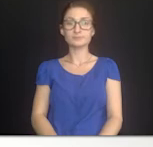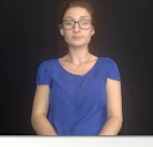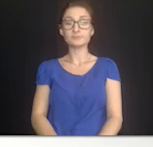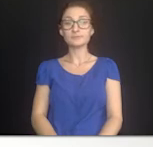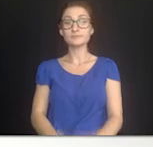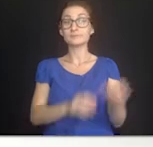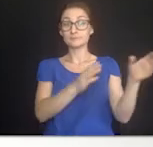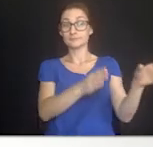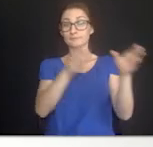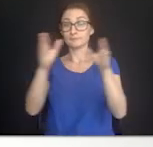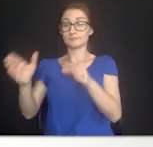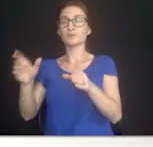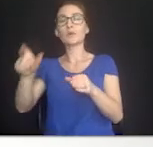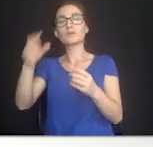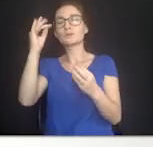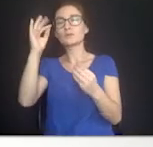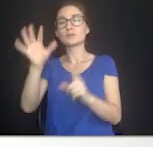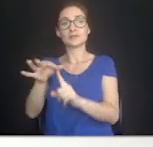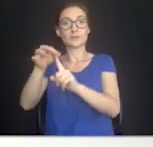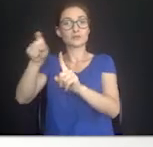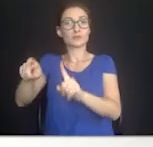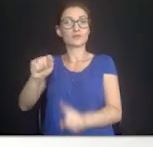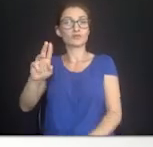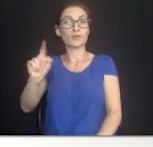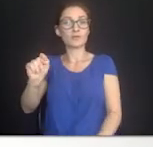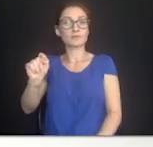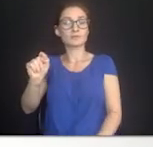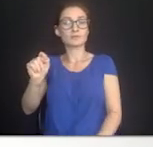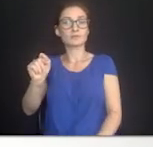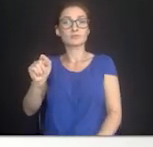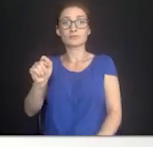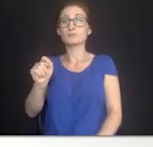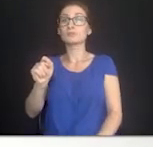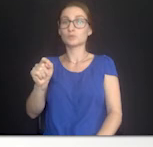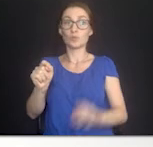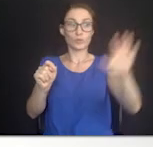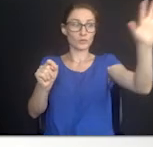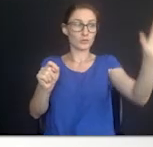special needs trust, right? It's like, okay, so here's what's getting covered, right?